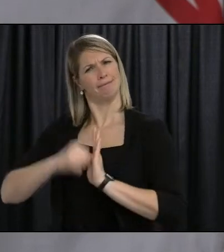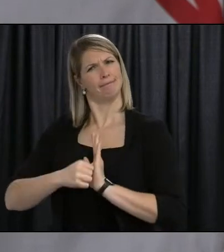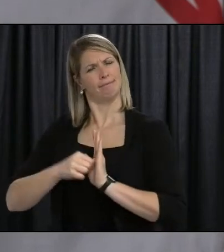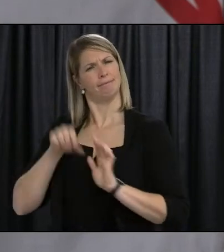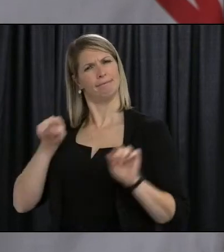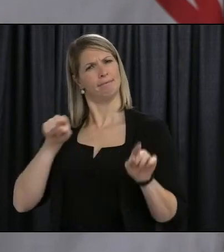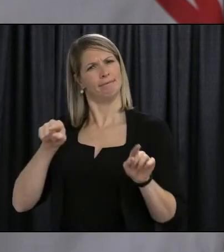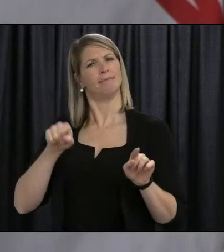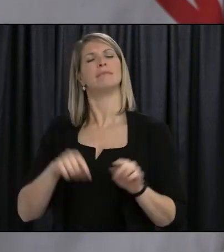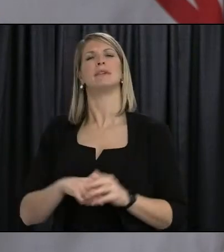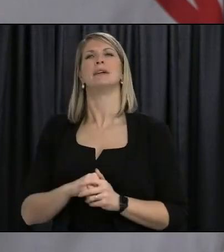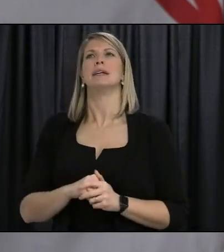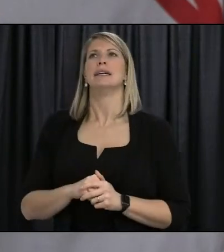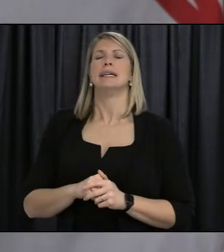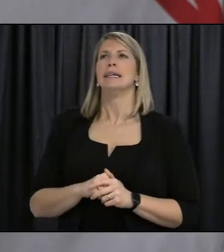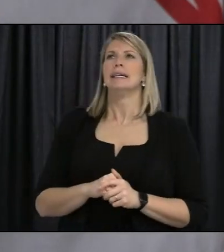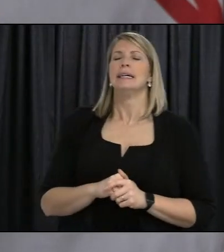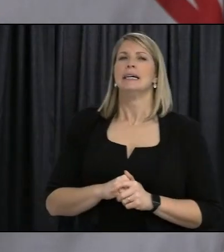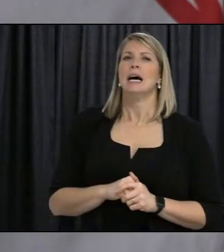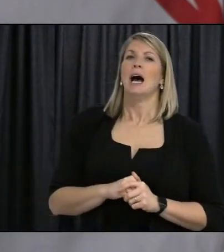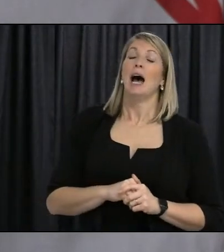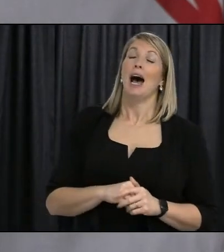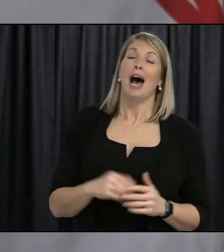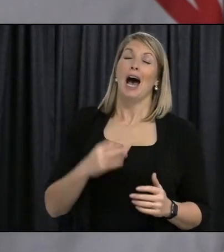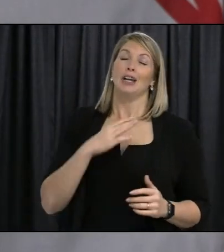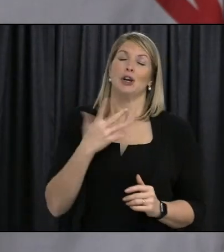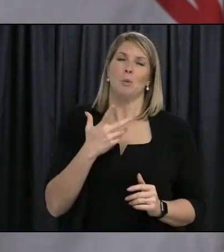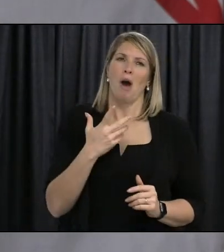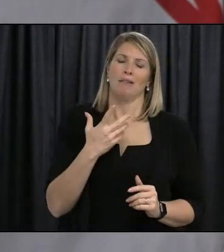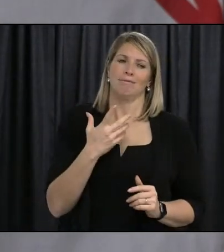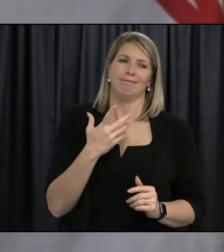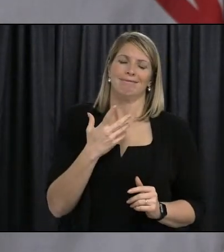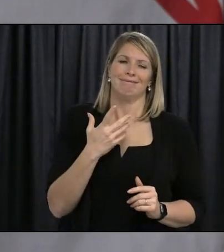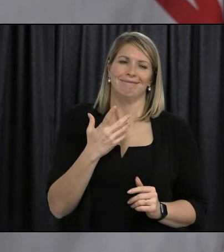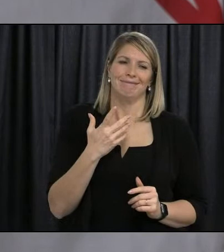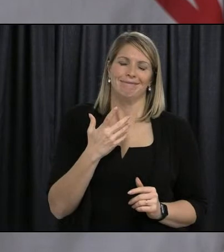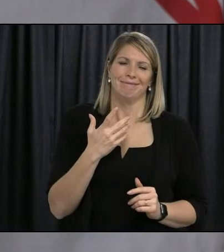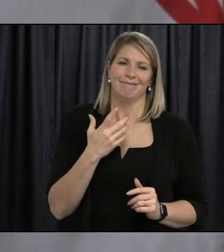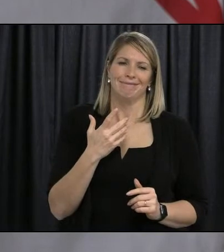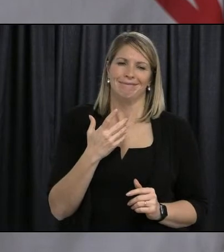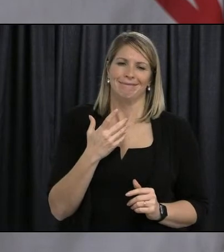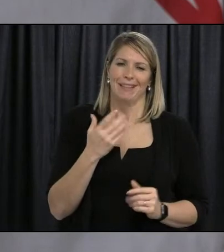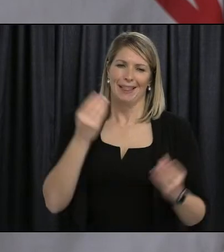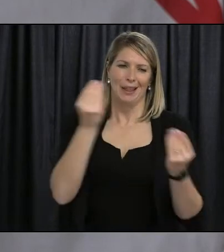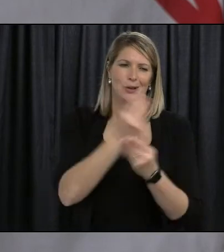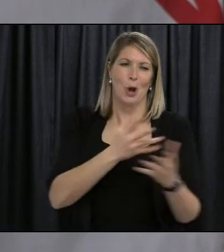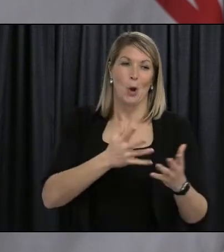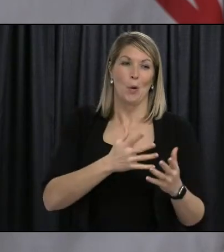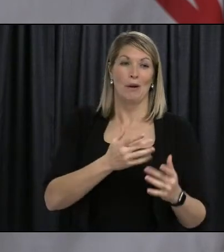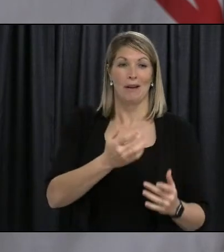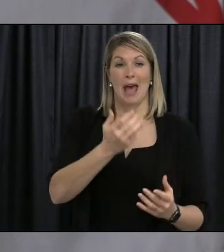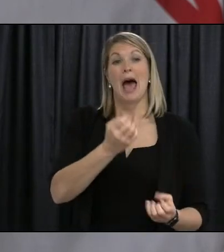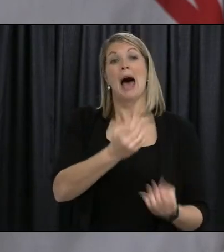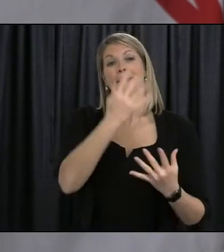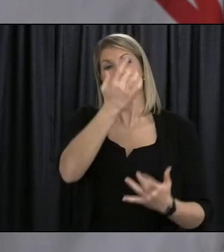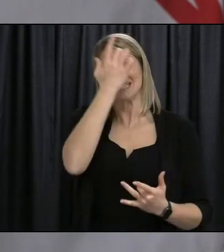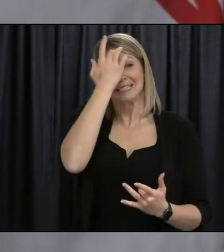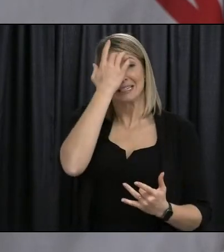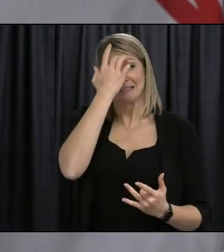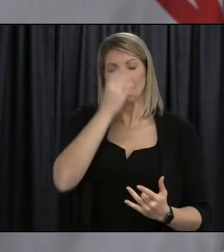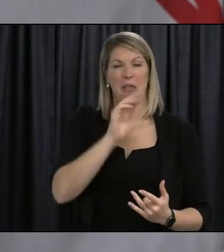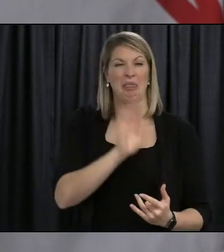that that active cases is not something that, you know, for the public that's a useful thing for them to